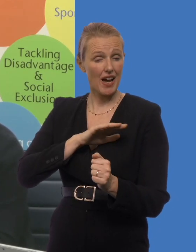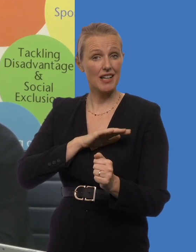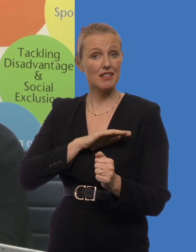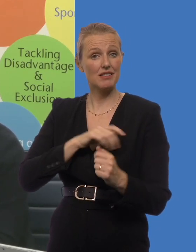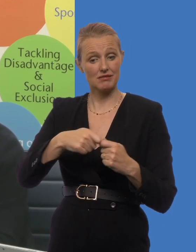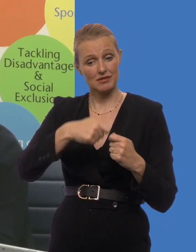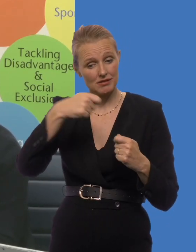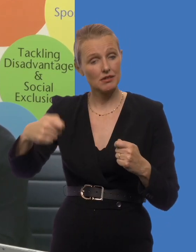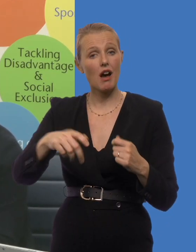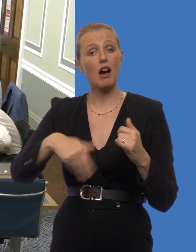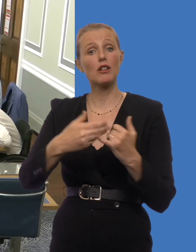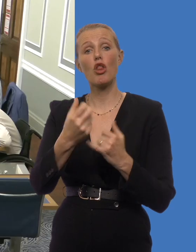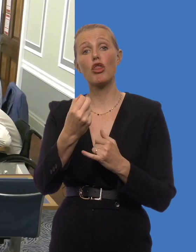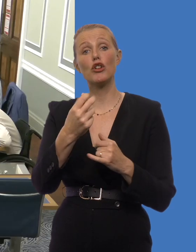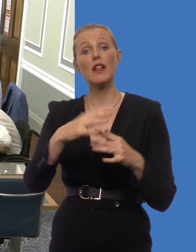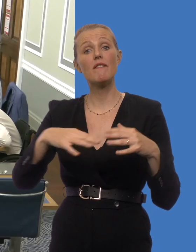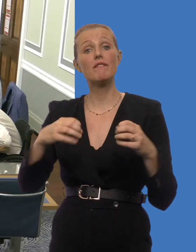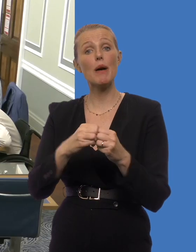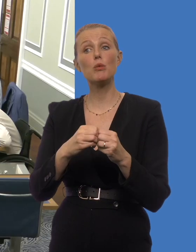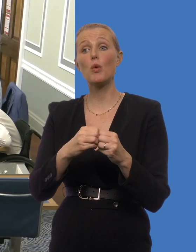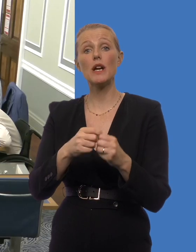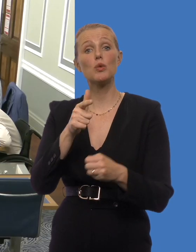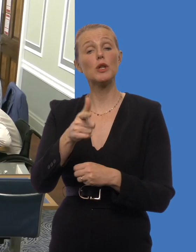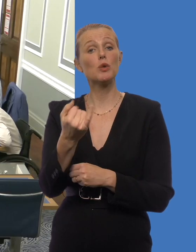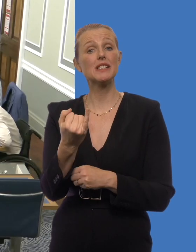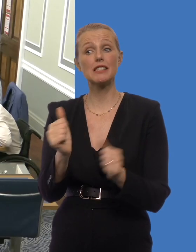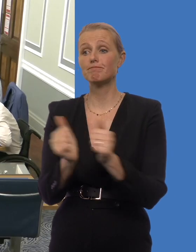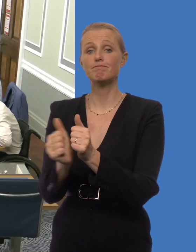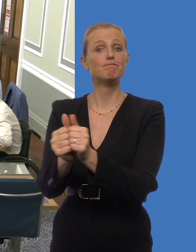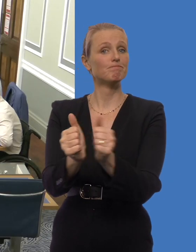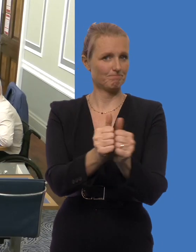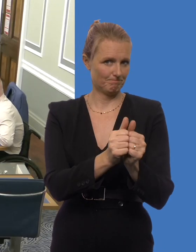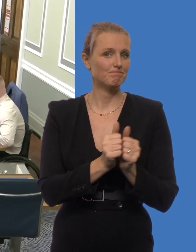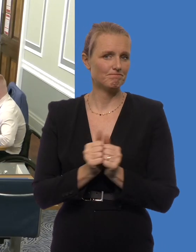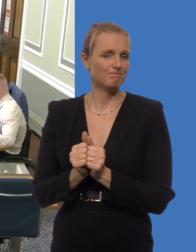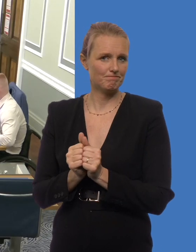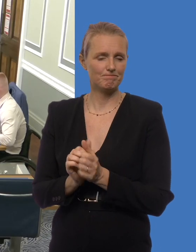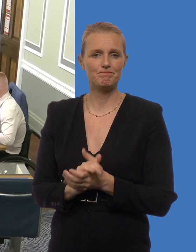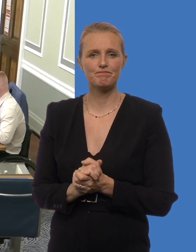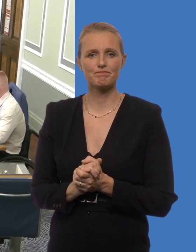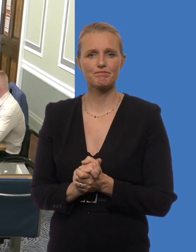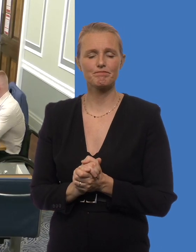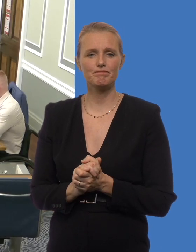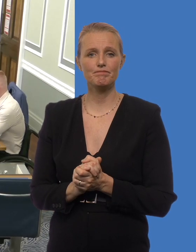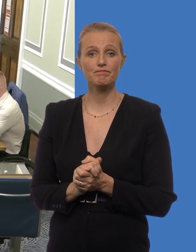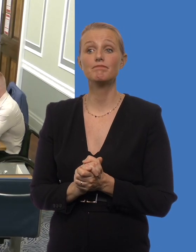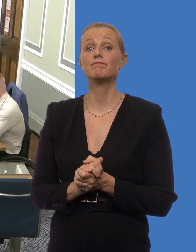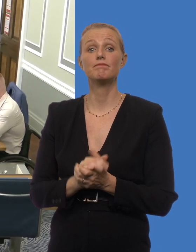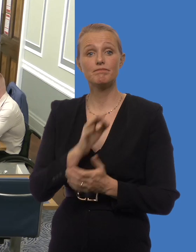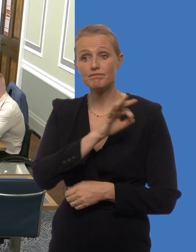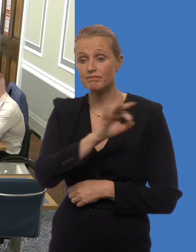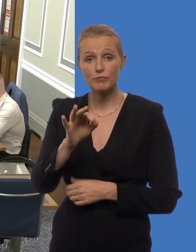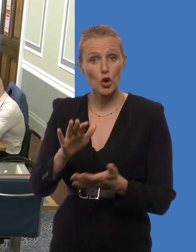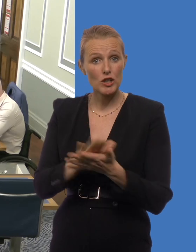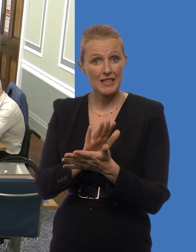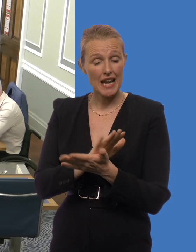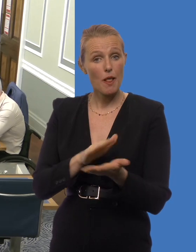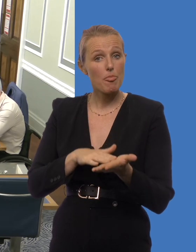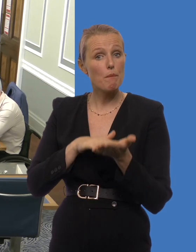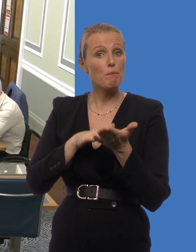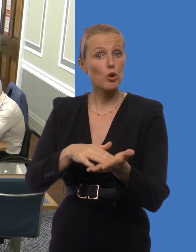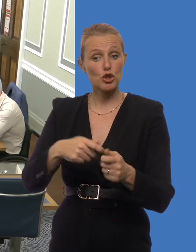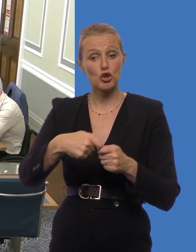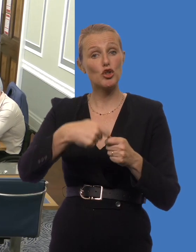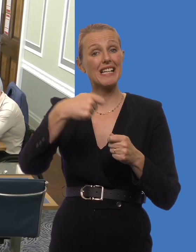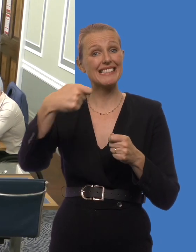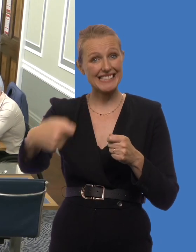to 13th February. Yep, 2026. Yep, thank you. Okay, are members content that this motion then to extend is lodged